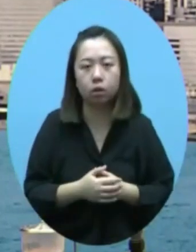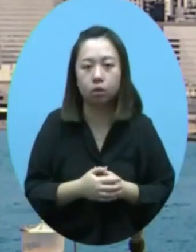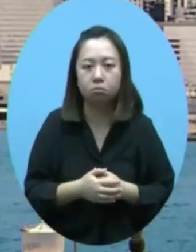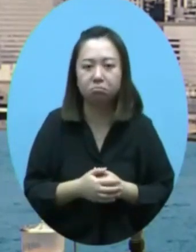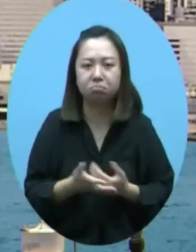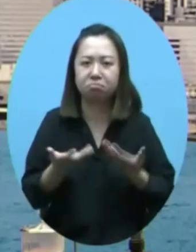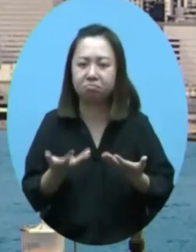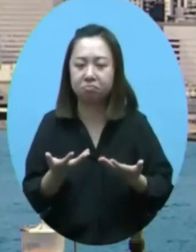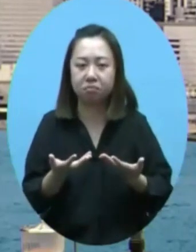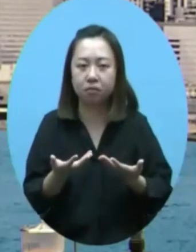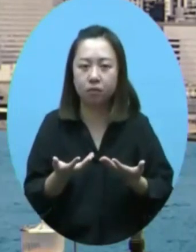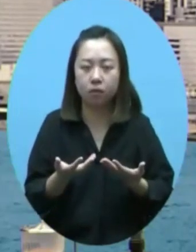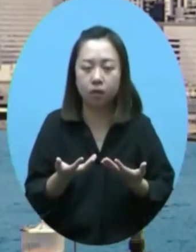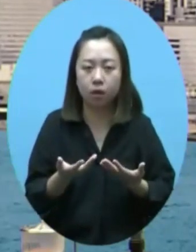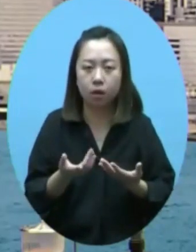testing.